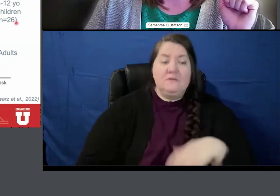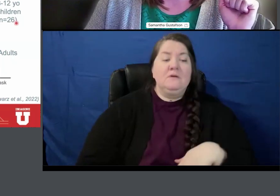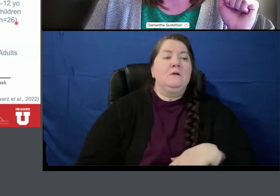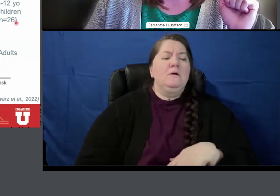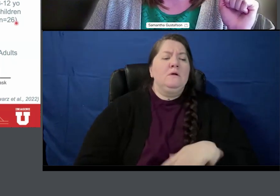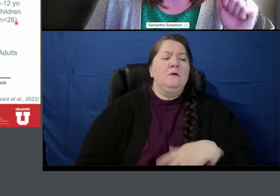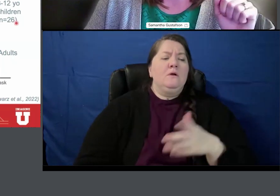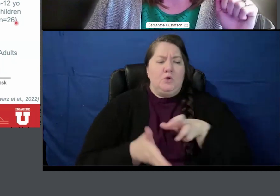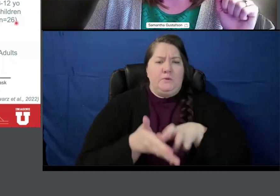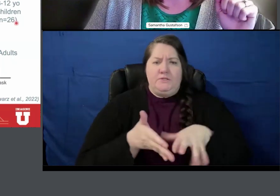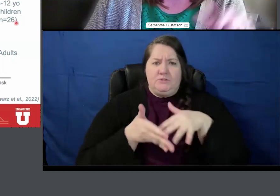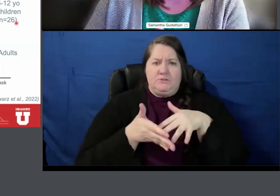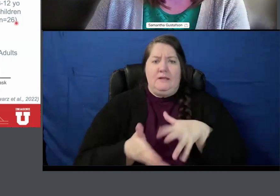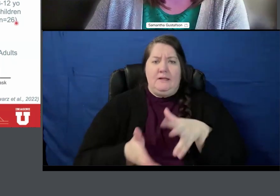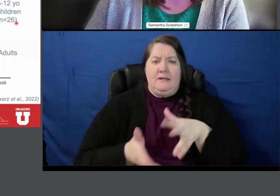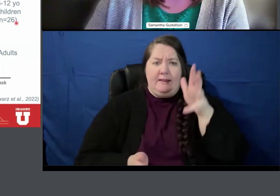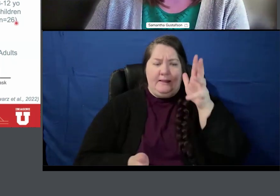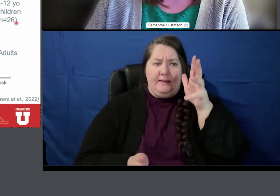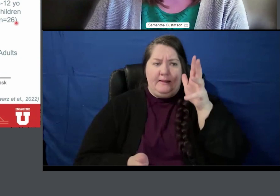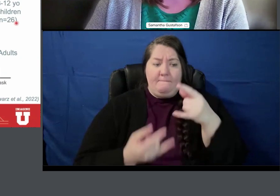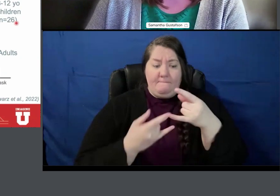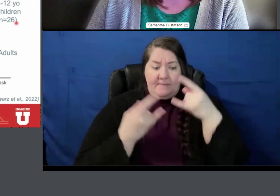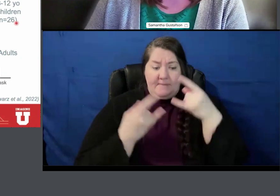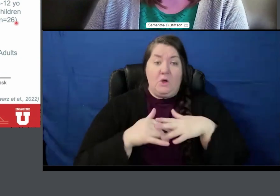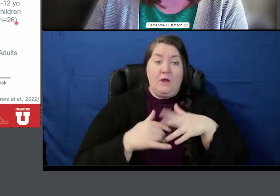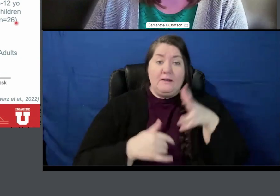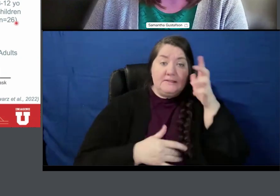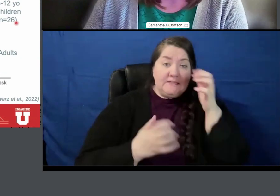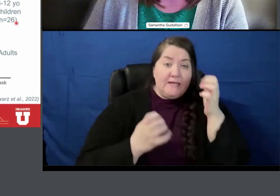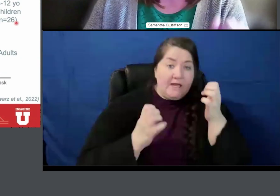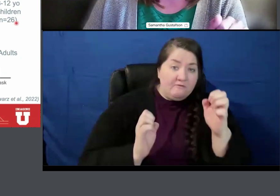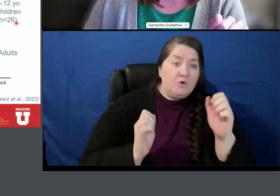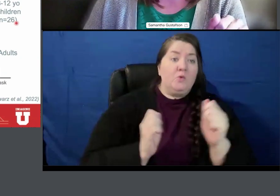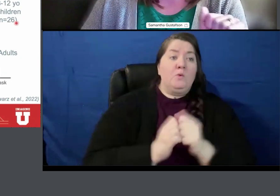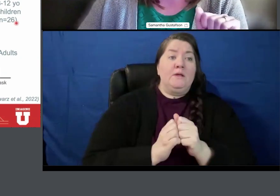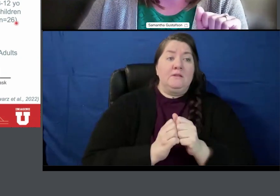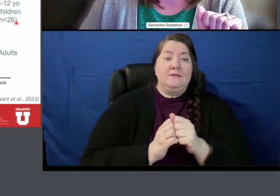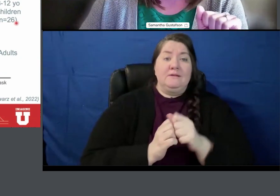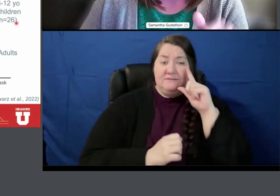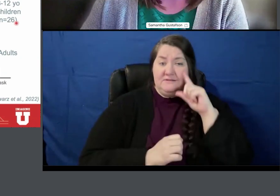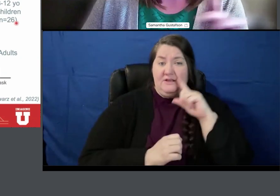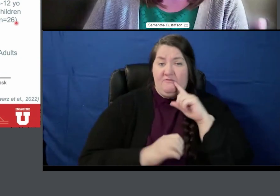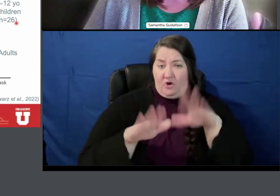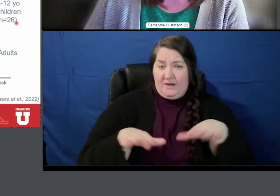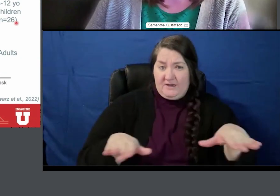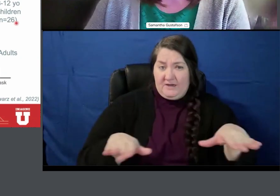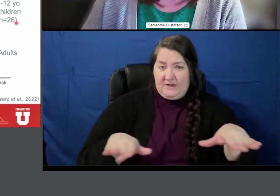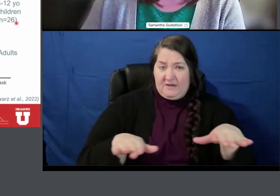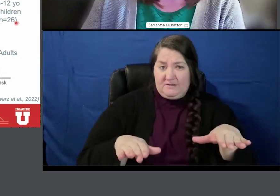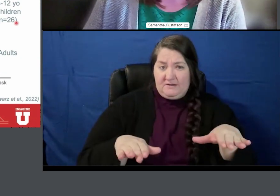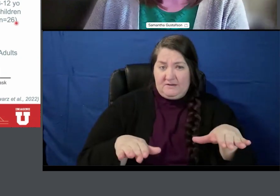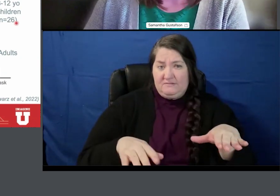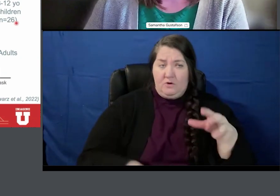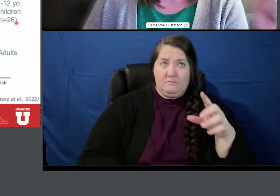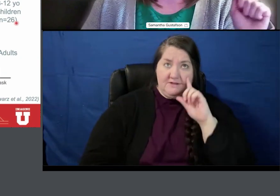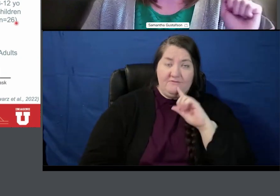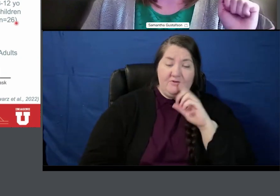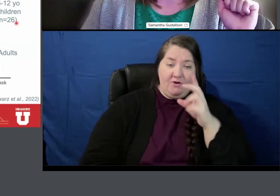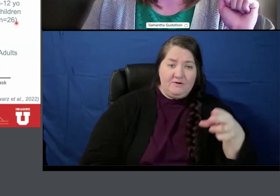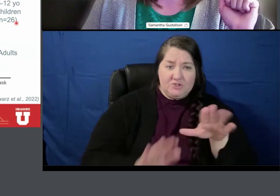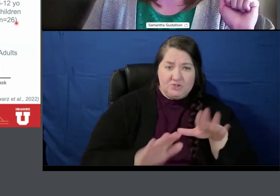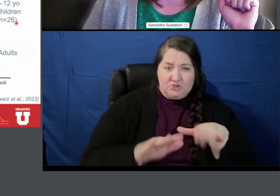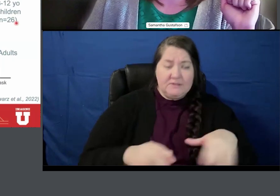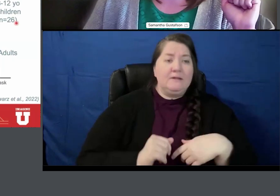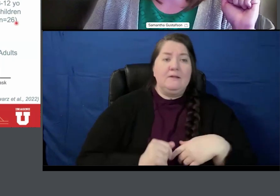at the effect of listening effort of masks on listening effort in children who are deaf and hard of hearing. I know that some are happening, but they have